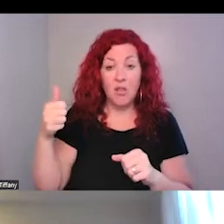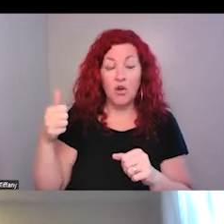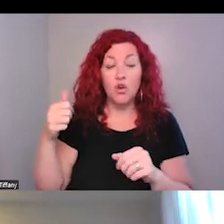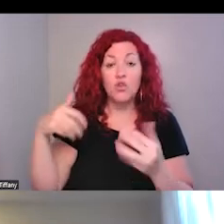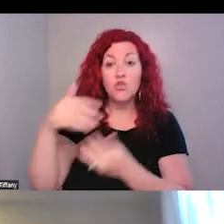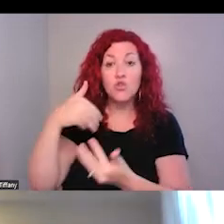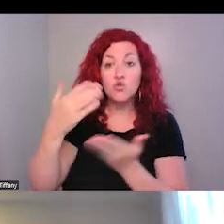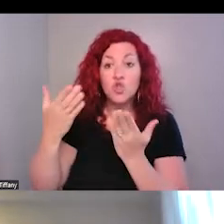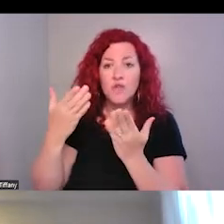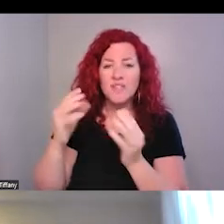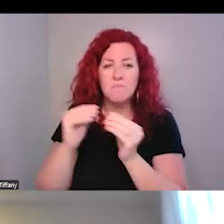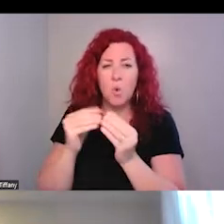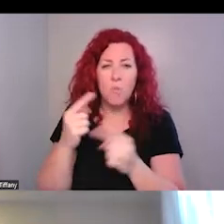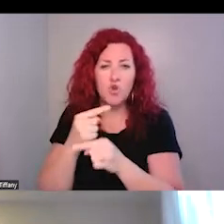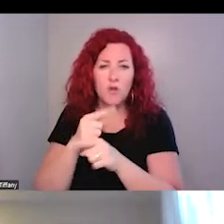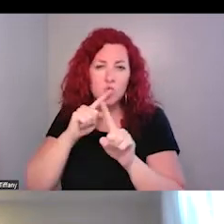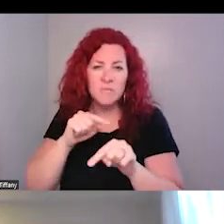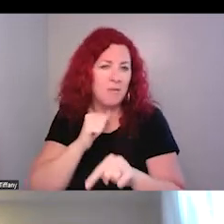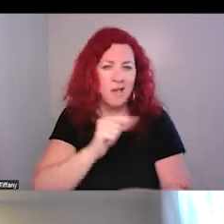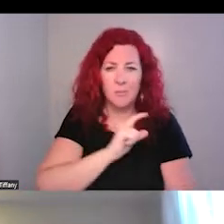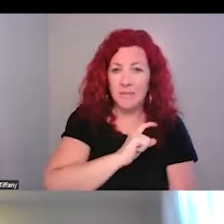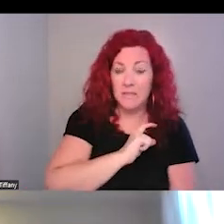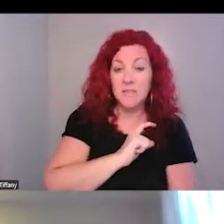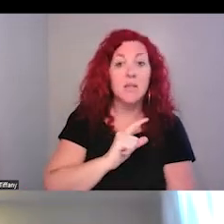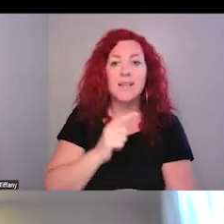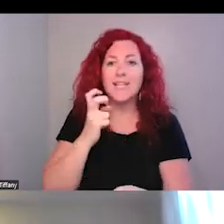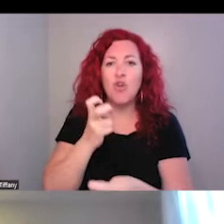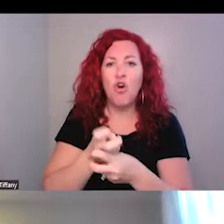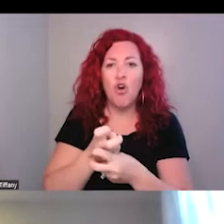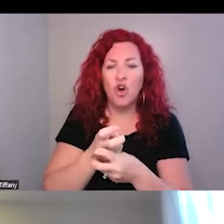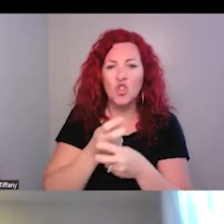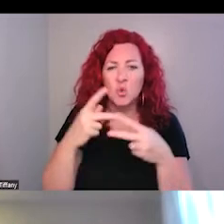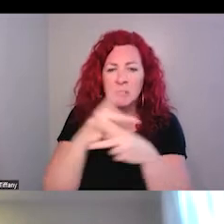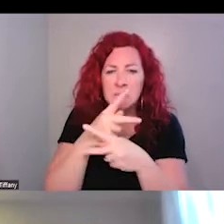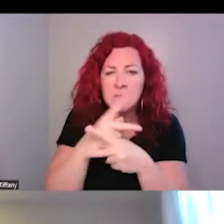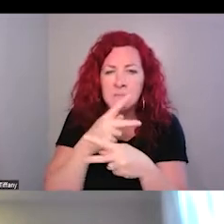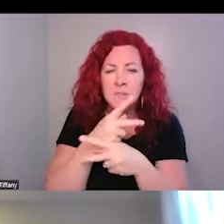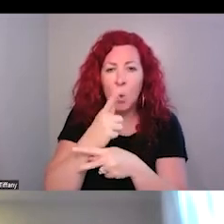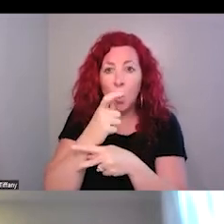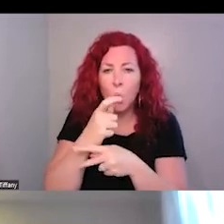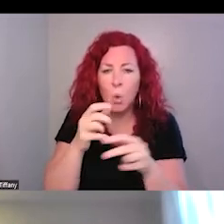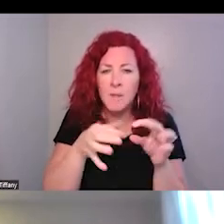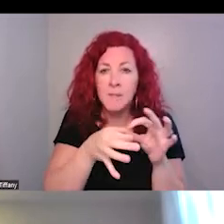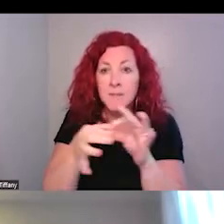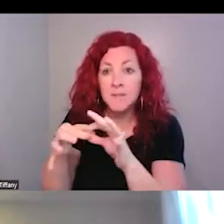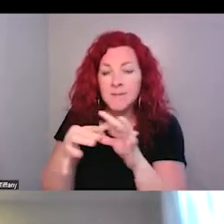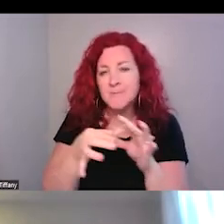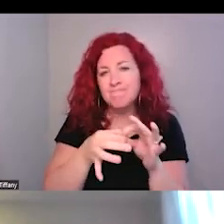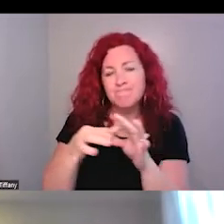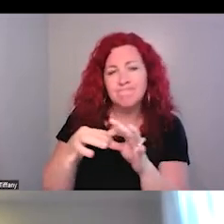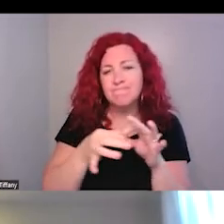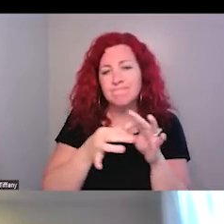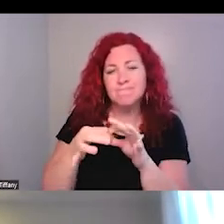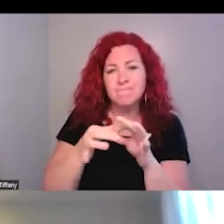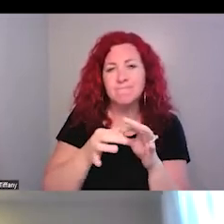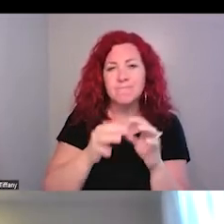to respond. It's hard to disentangle though when we know the correlation or the incidence of